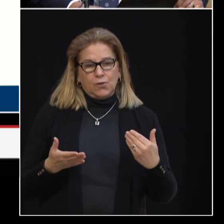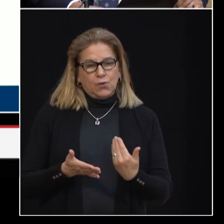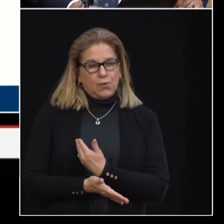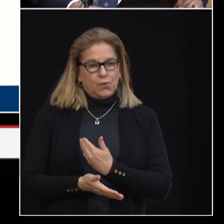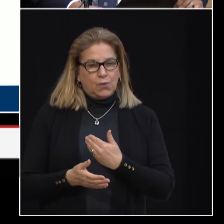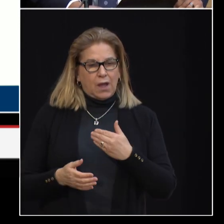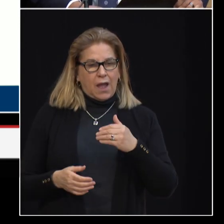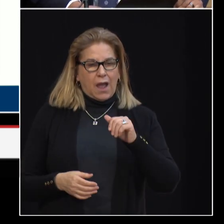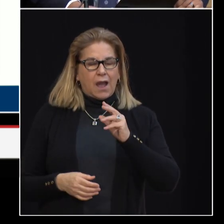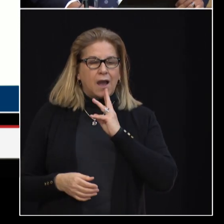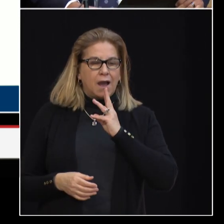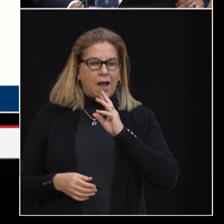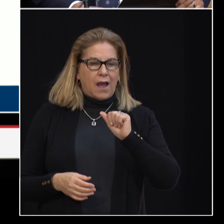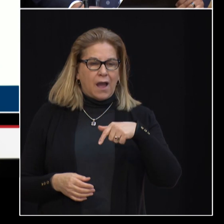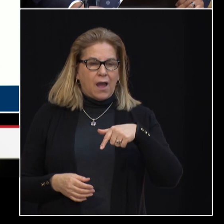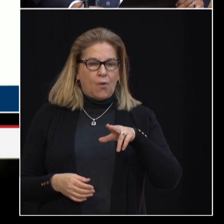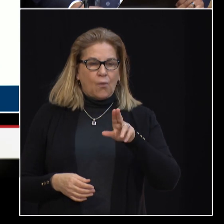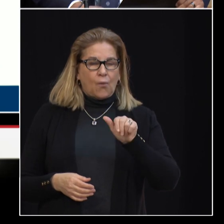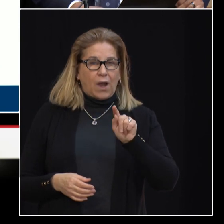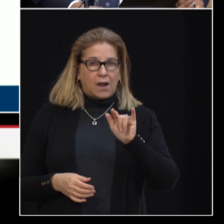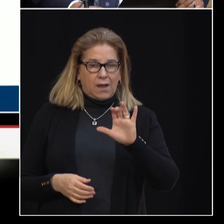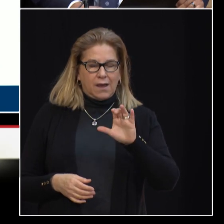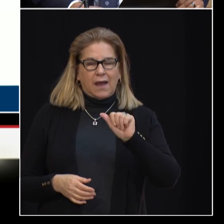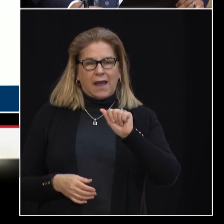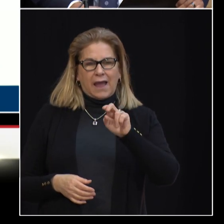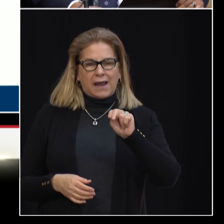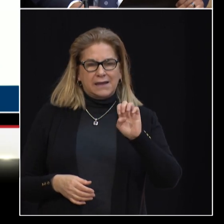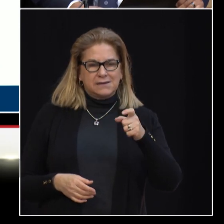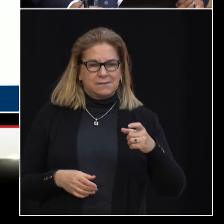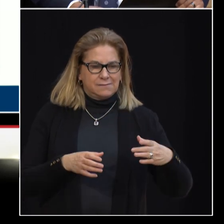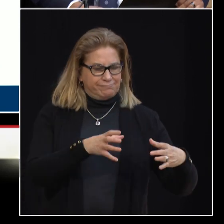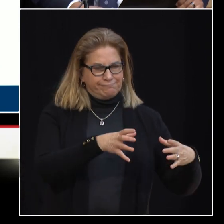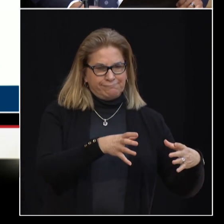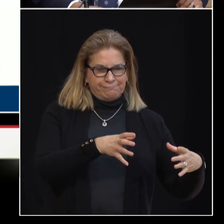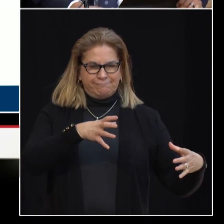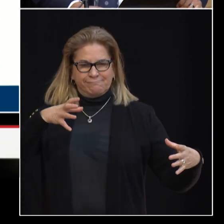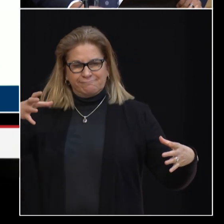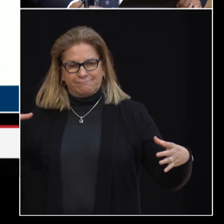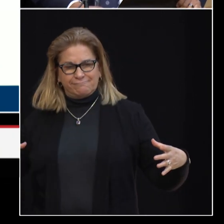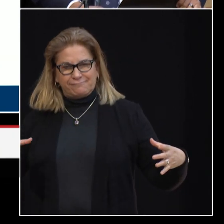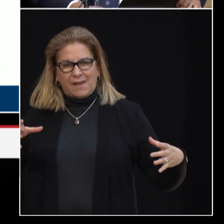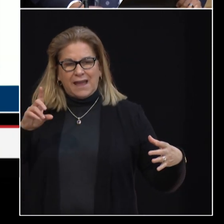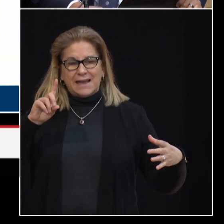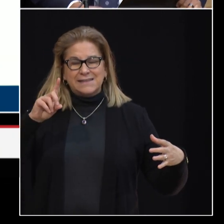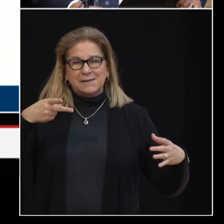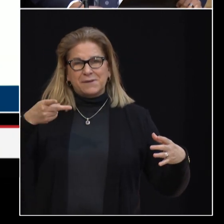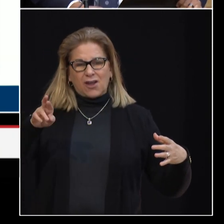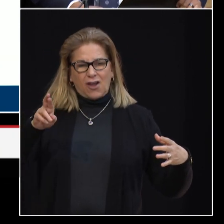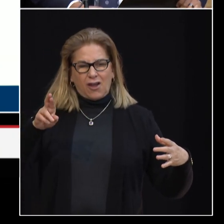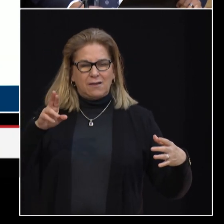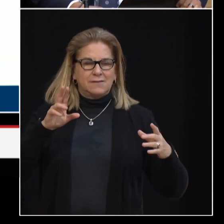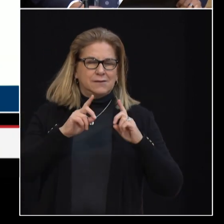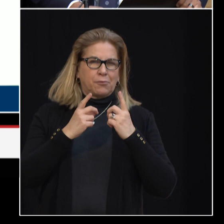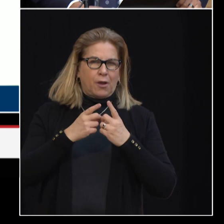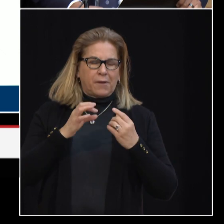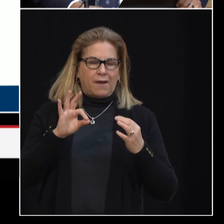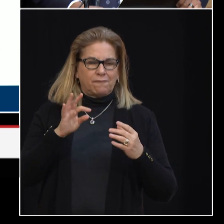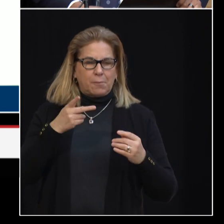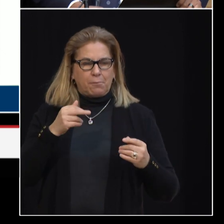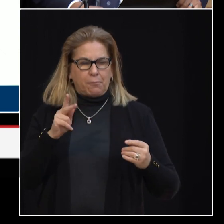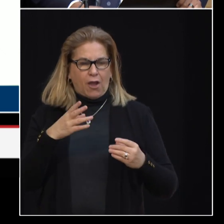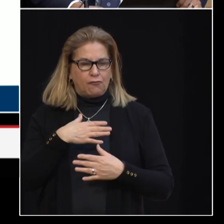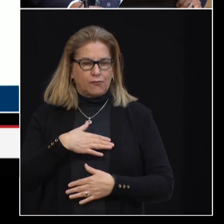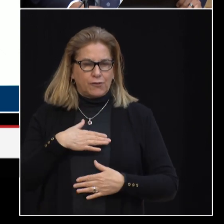on this campus, and DGS on behalf of DPR is crafting an RFP solicitation to hire a firm that will work with the community for